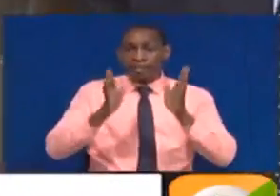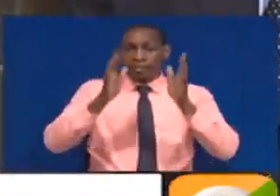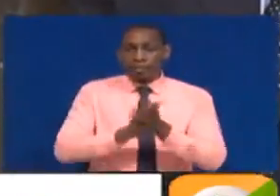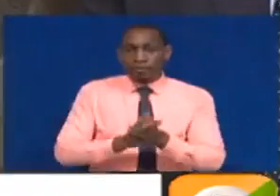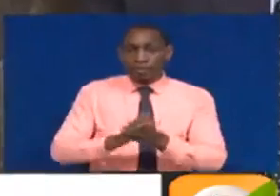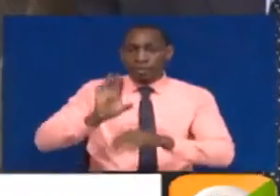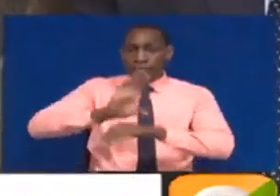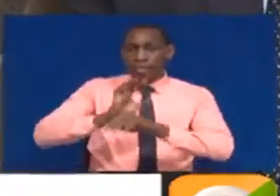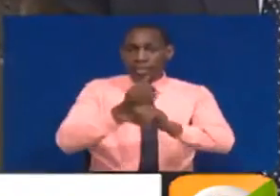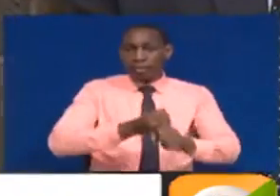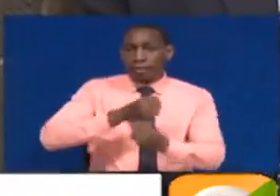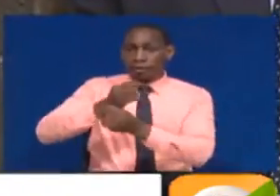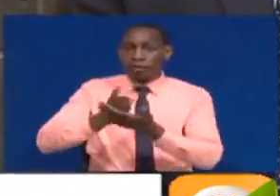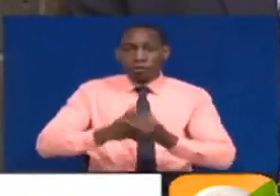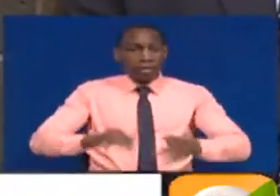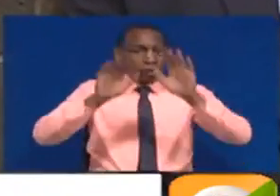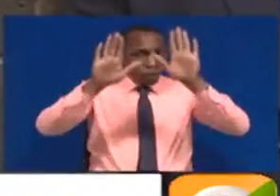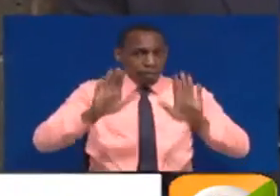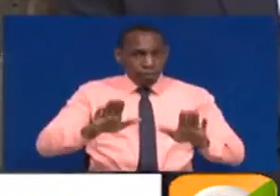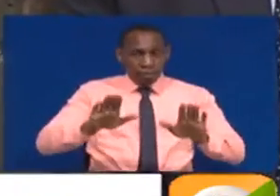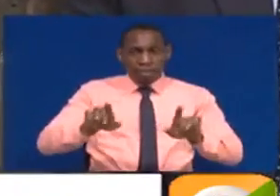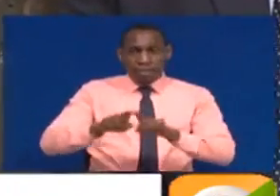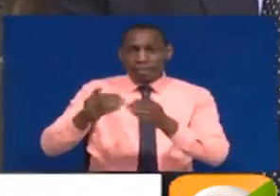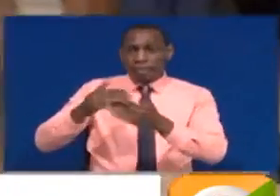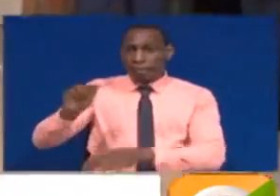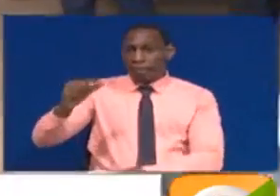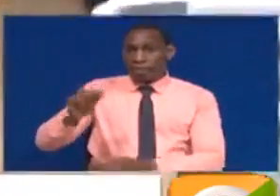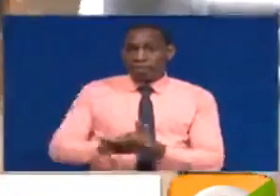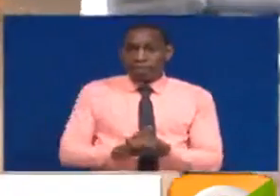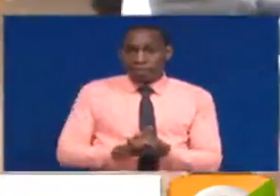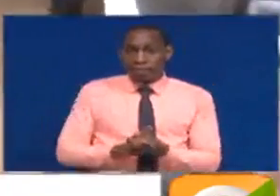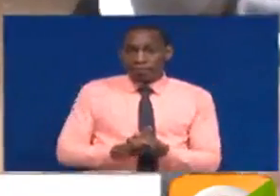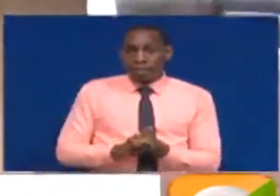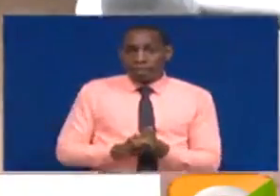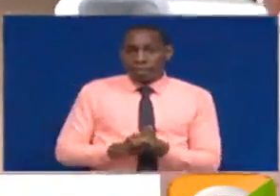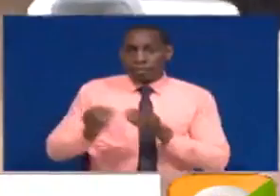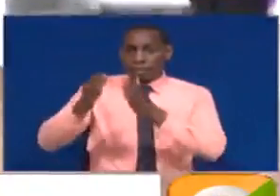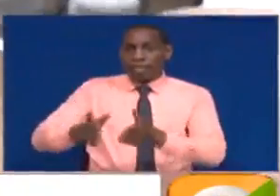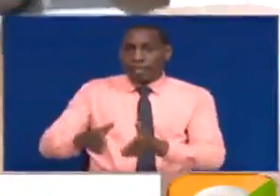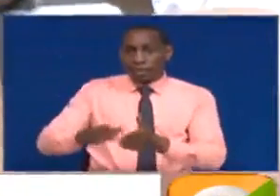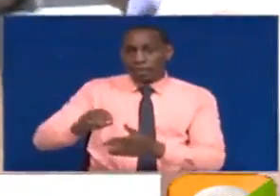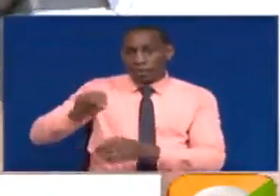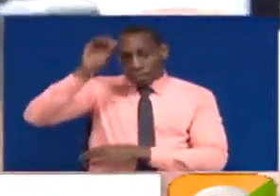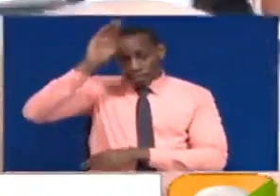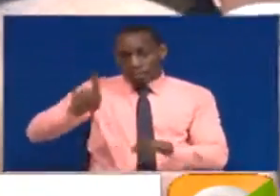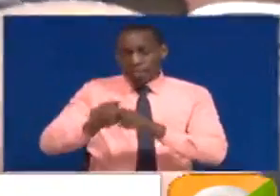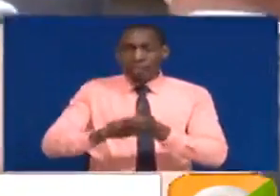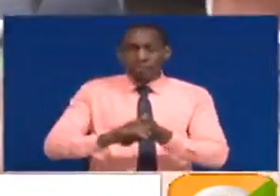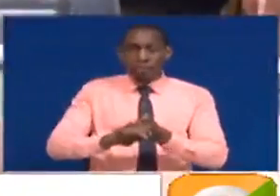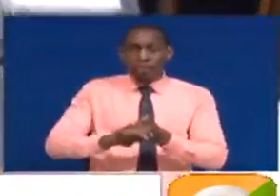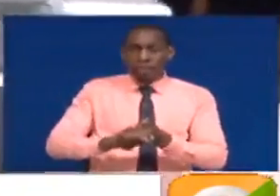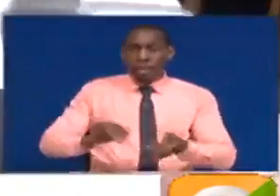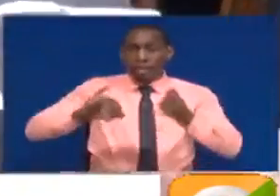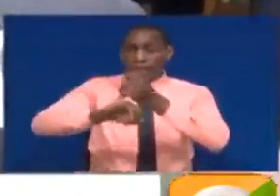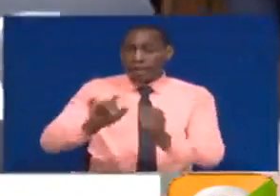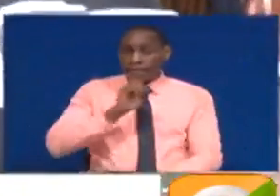All Saints Cathedral was crucial to Jonjo, who was fondly referred to as Duke of Kabetesha, as it is here that he exchanged the vows